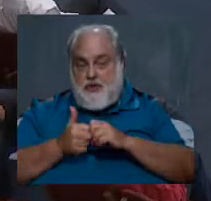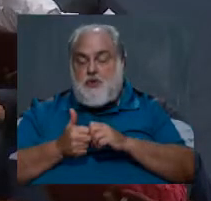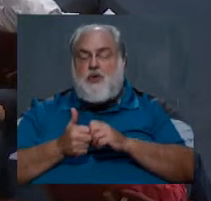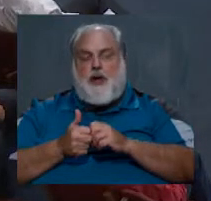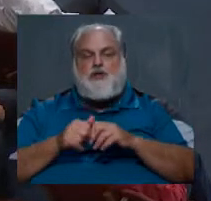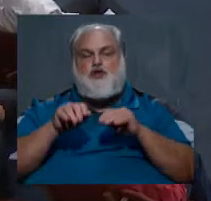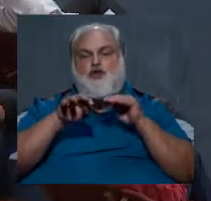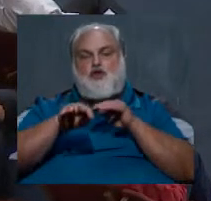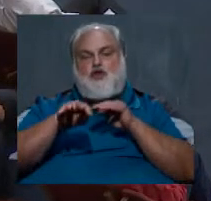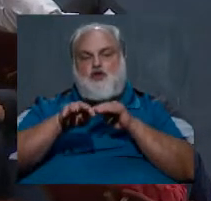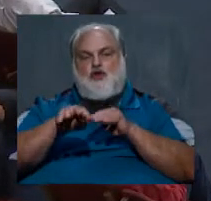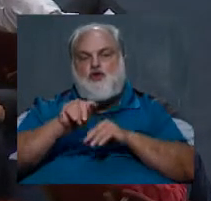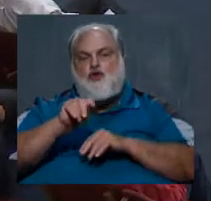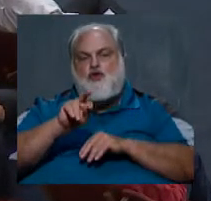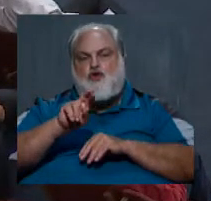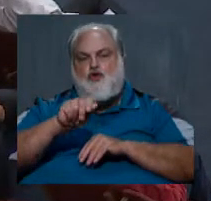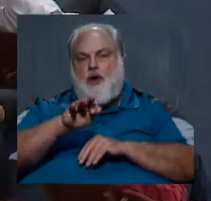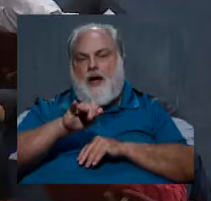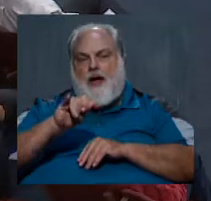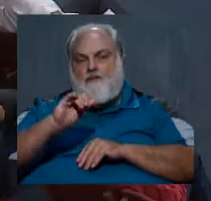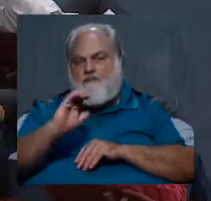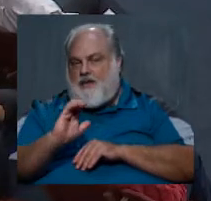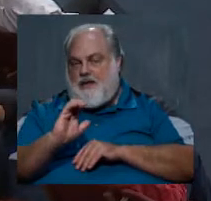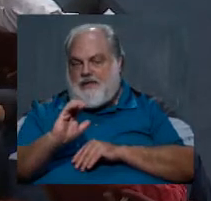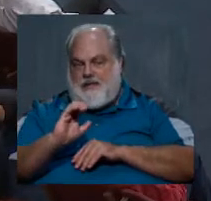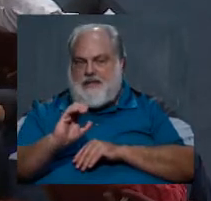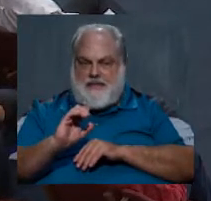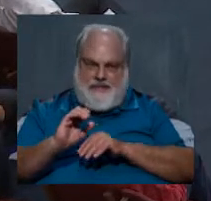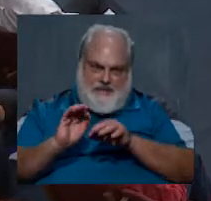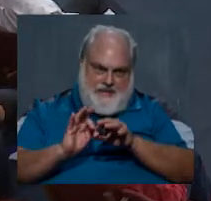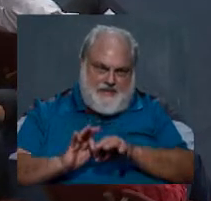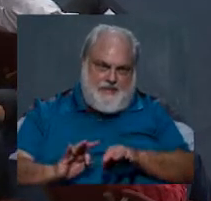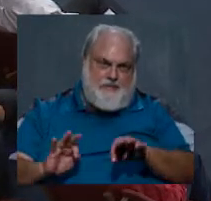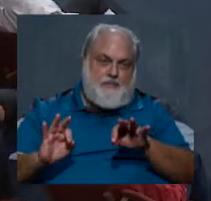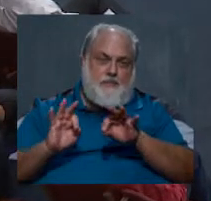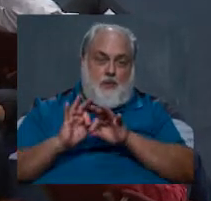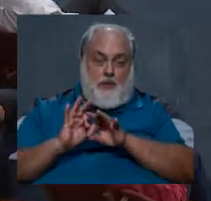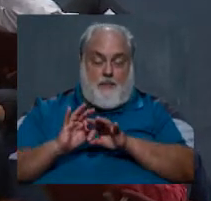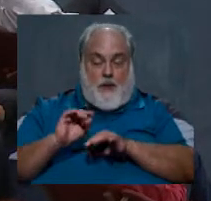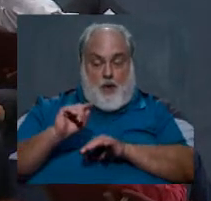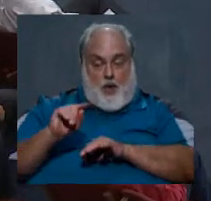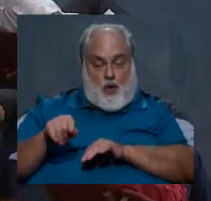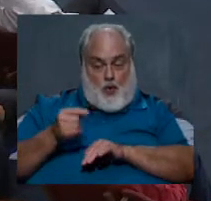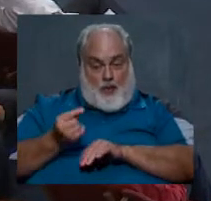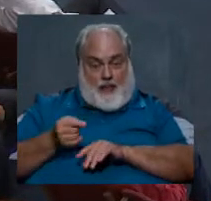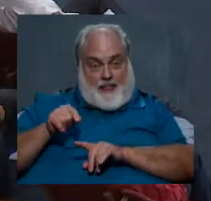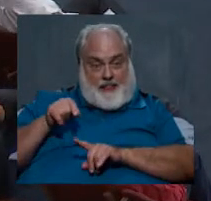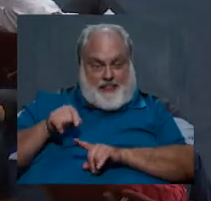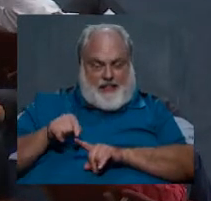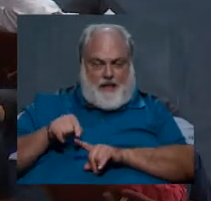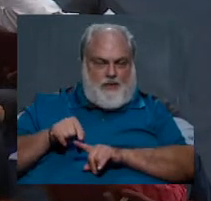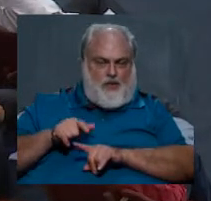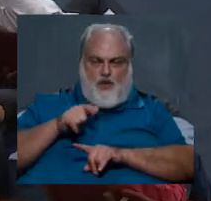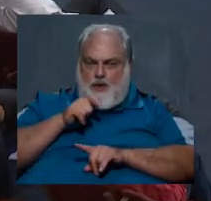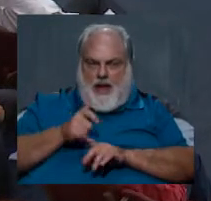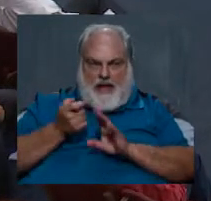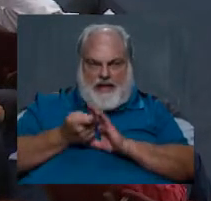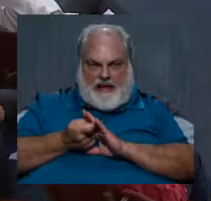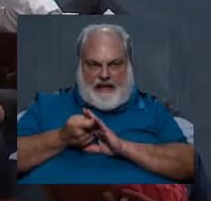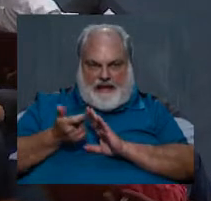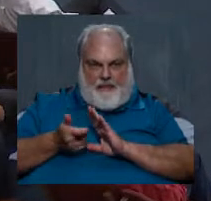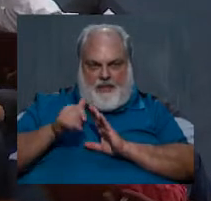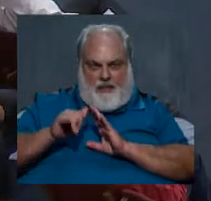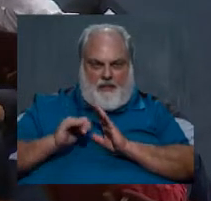but I think the traffic alone on this site should not preclude its development,